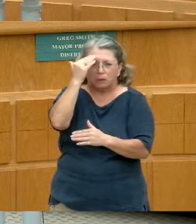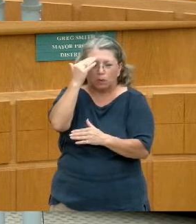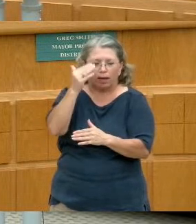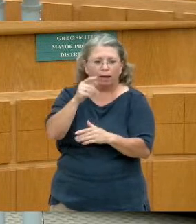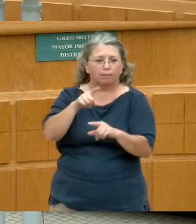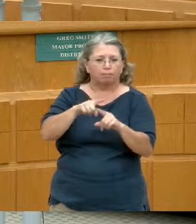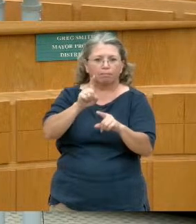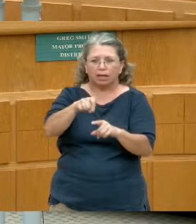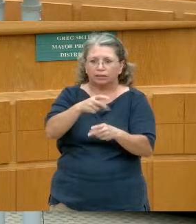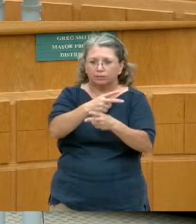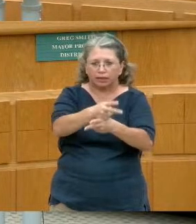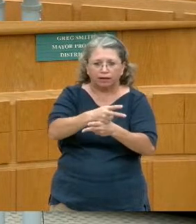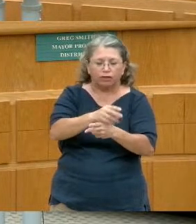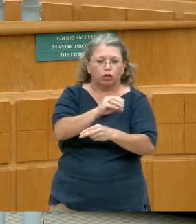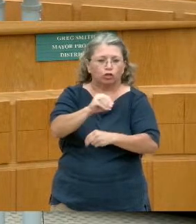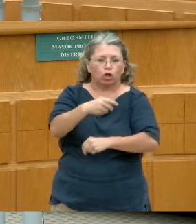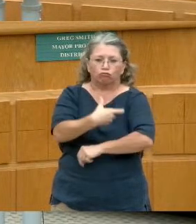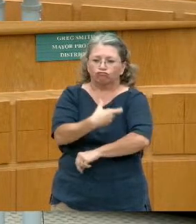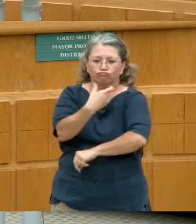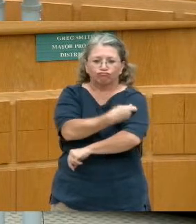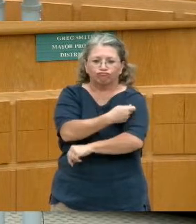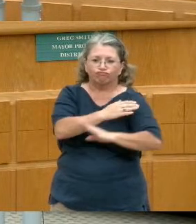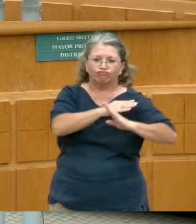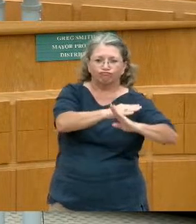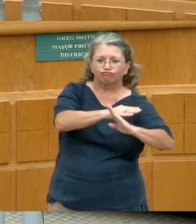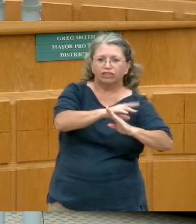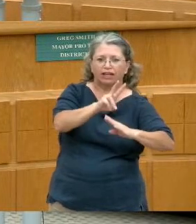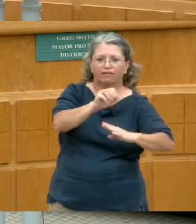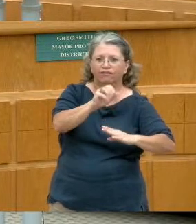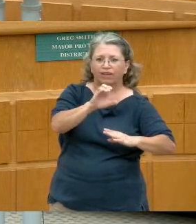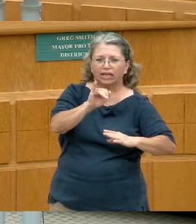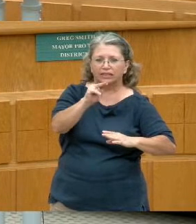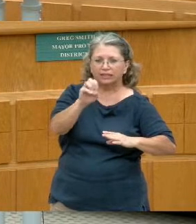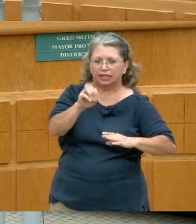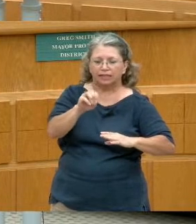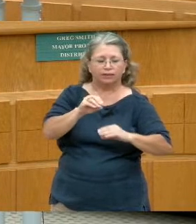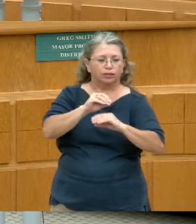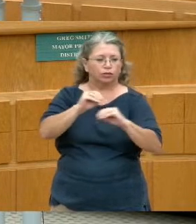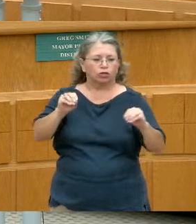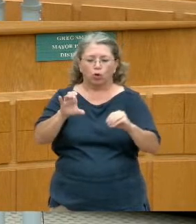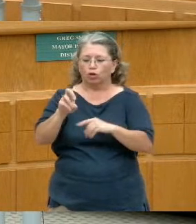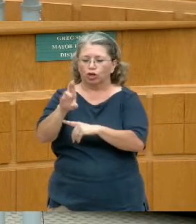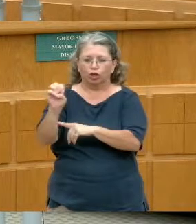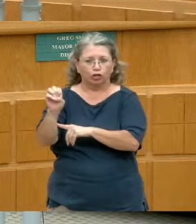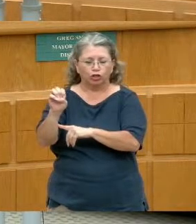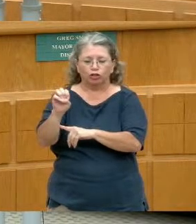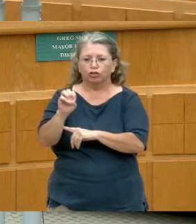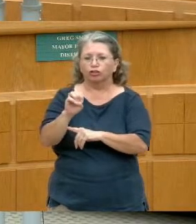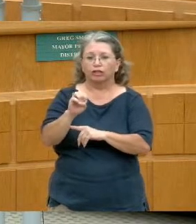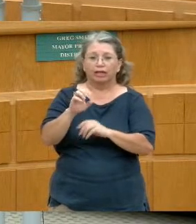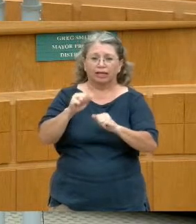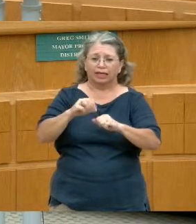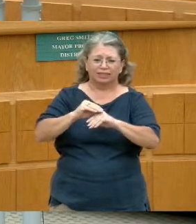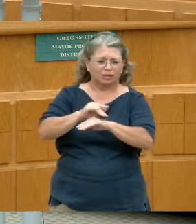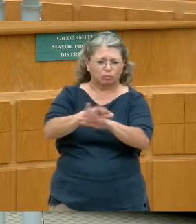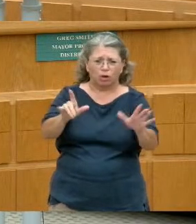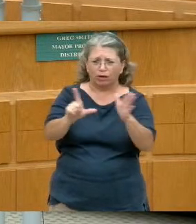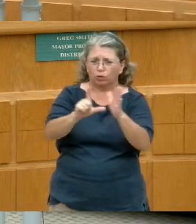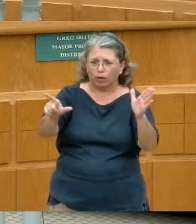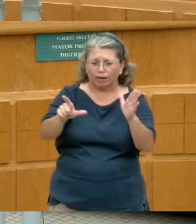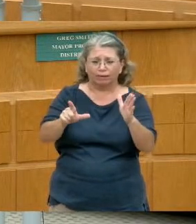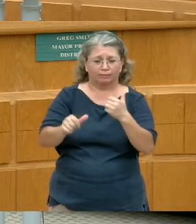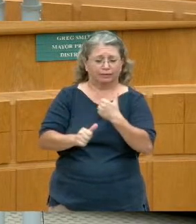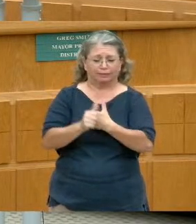vaccine, there's no cure, it spreads very fast, and it's very dangerous to the body. So the things that we have been talking